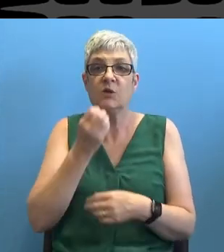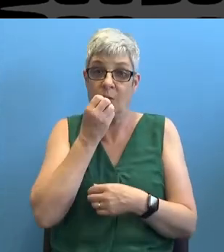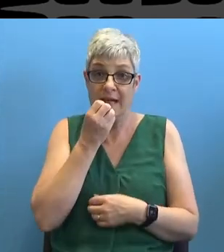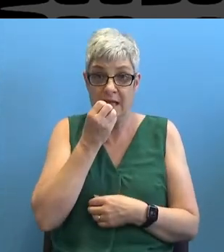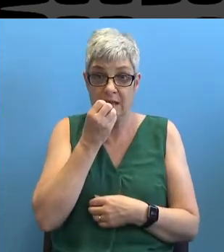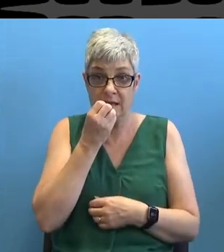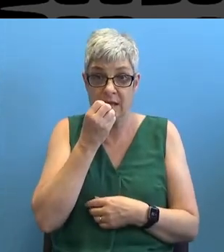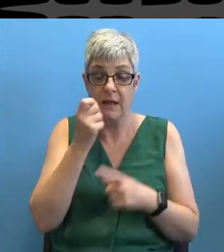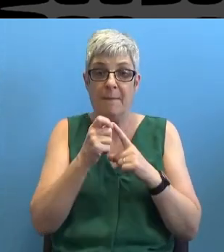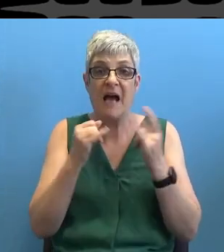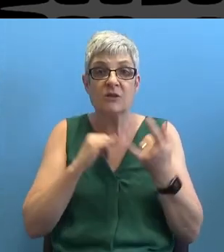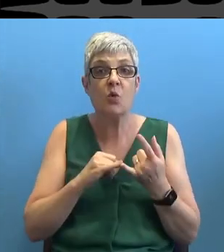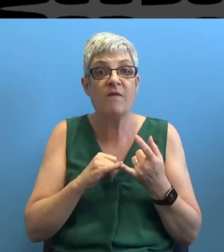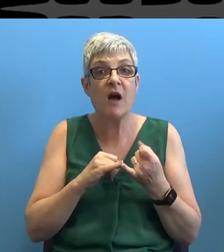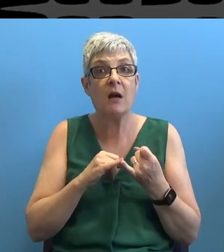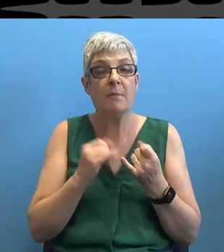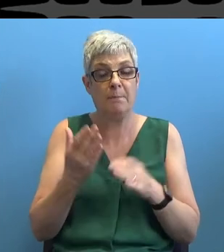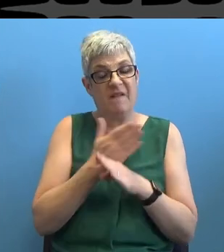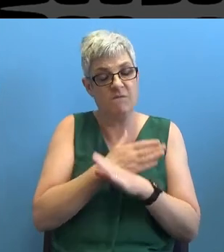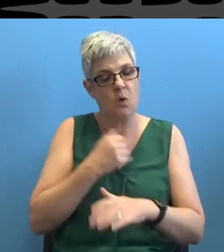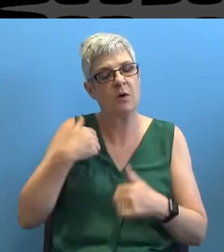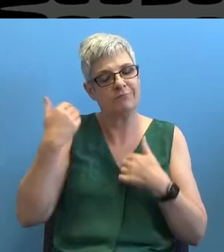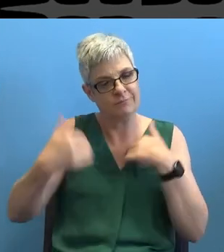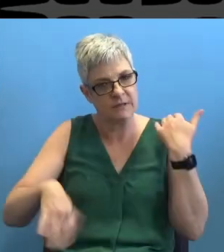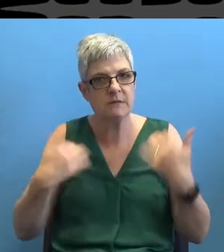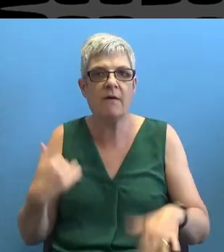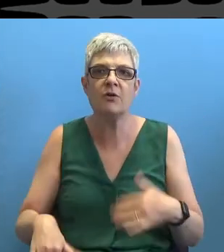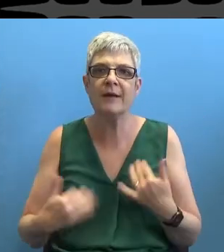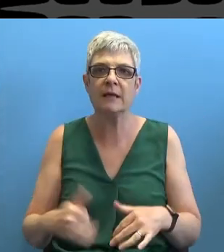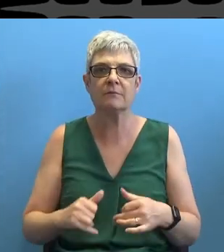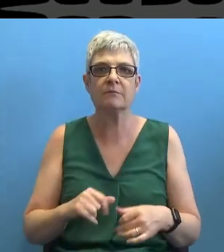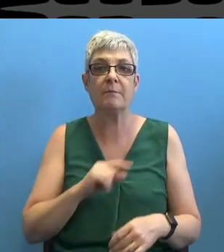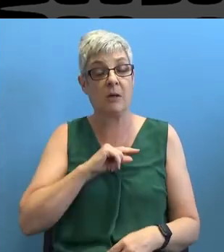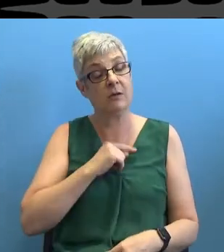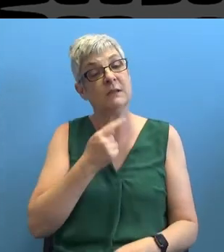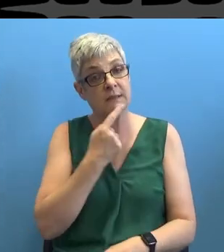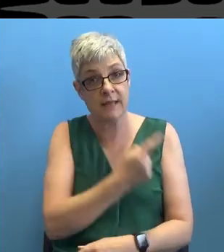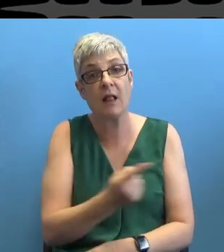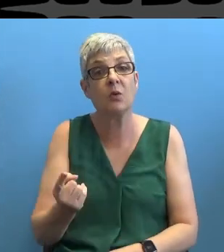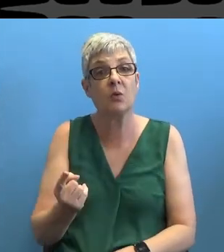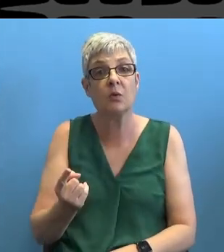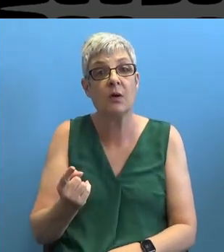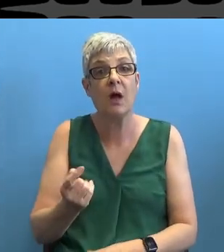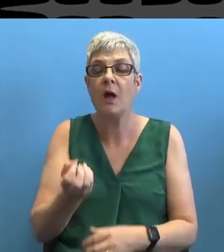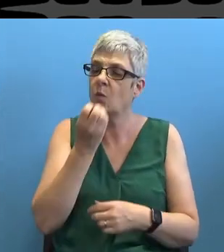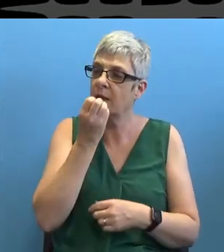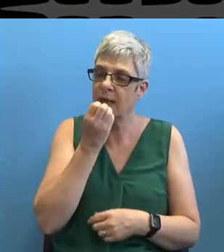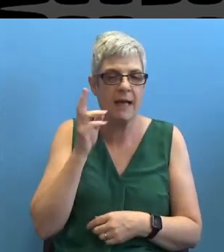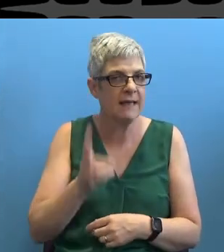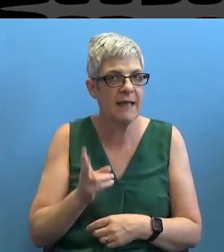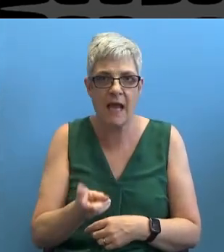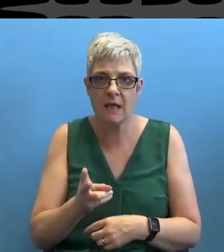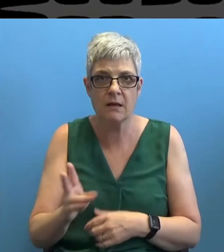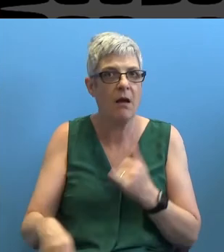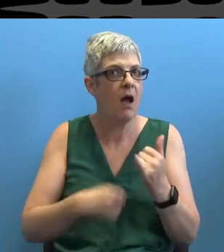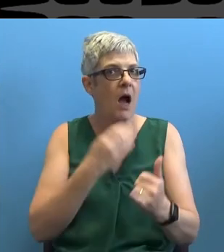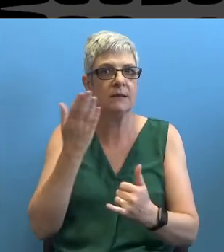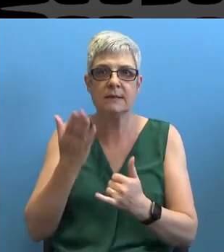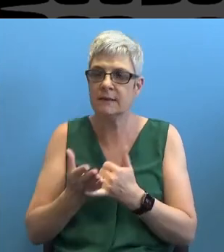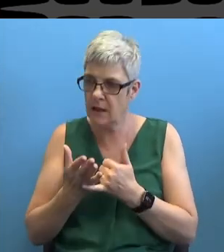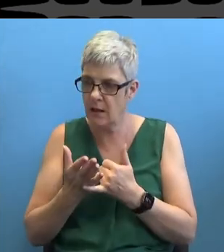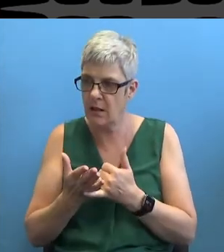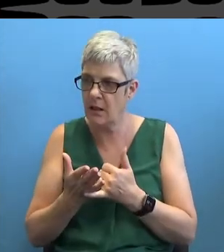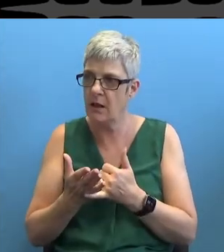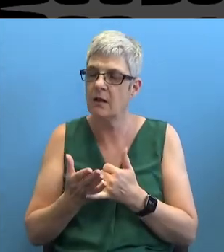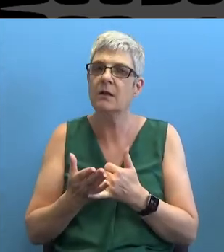eat this Passover with you before I suffer. For I tell you, I will not eat it again until it